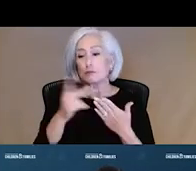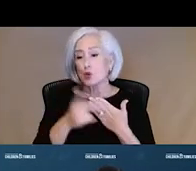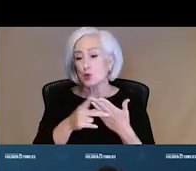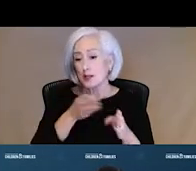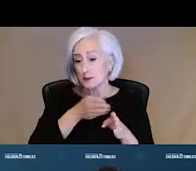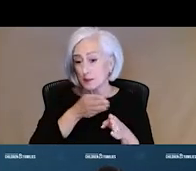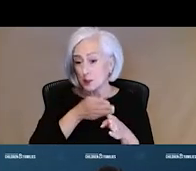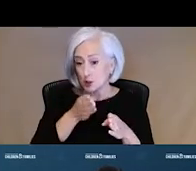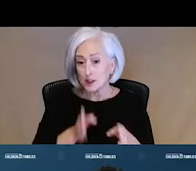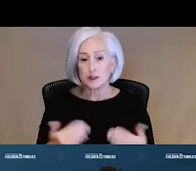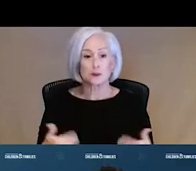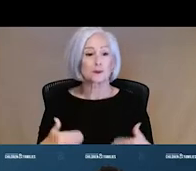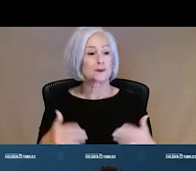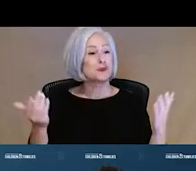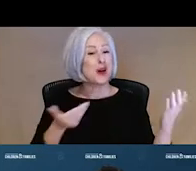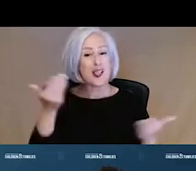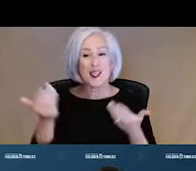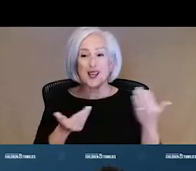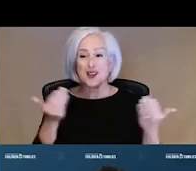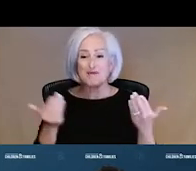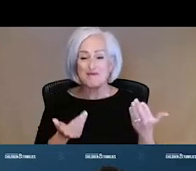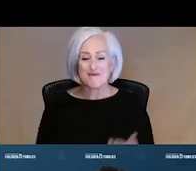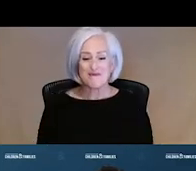Wonderful. Welcome, everyone.